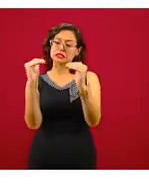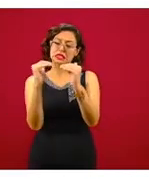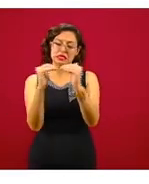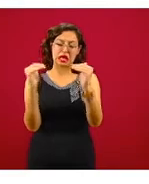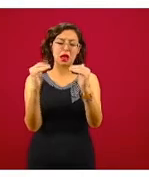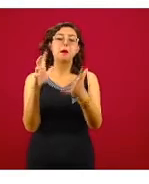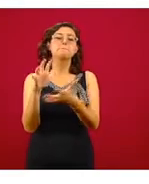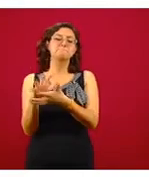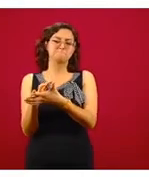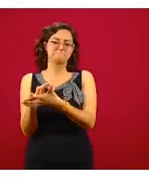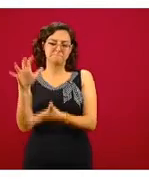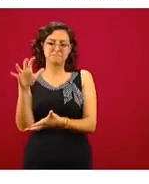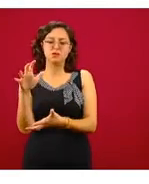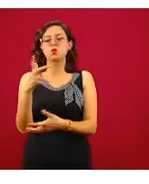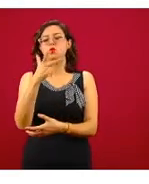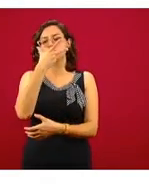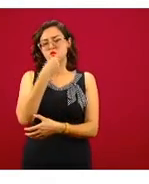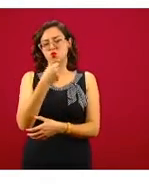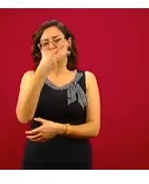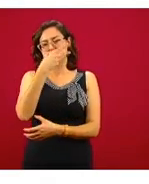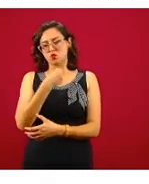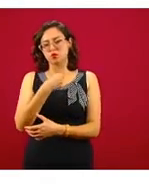and